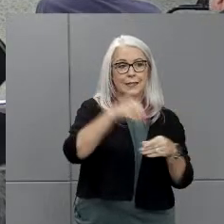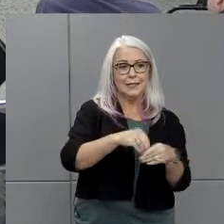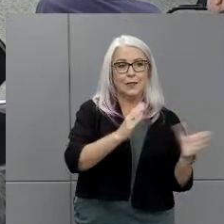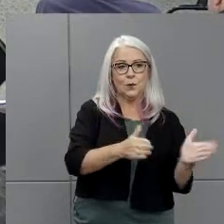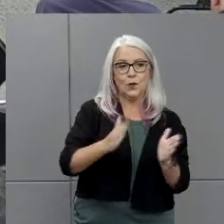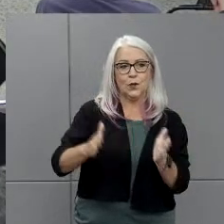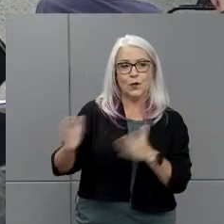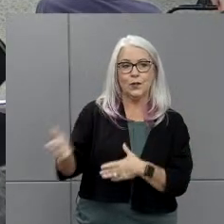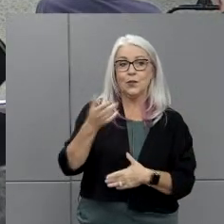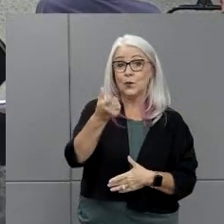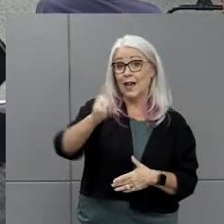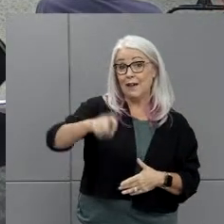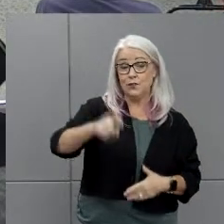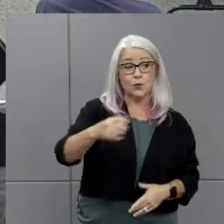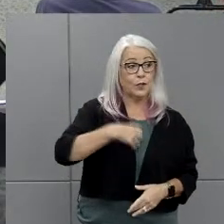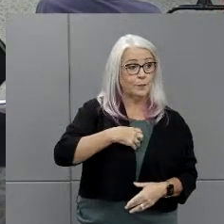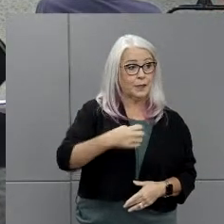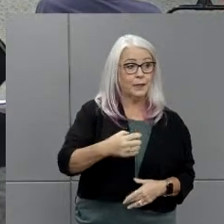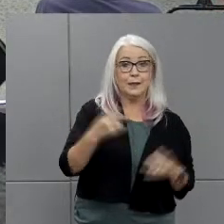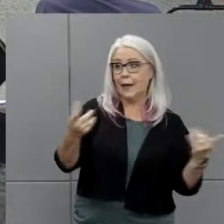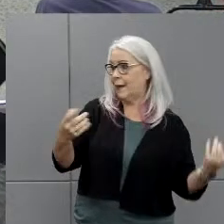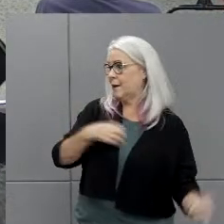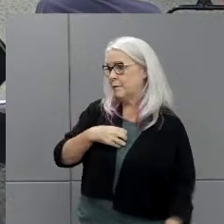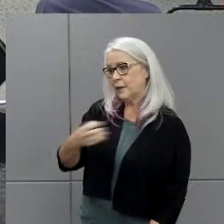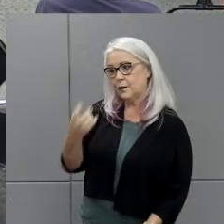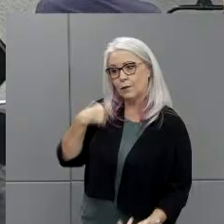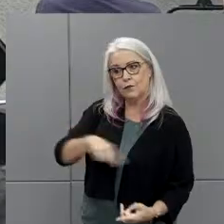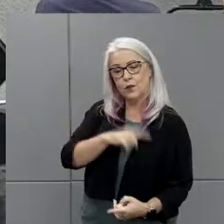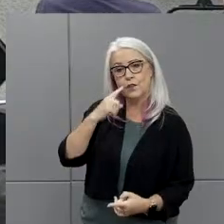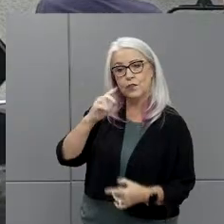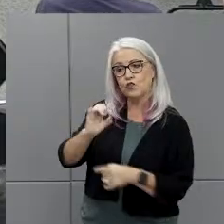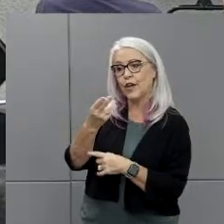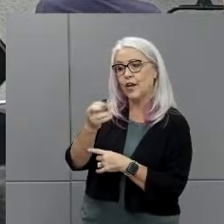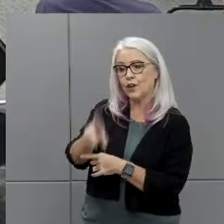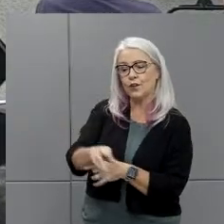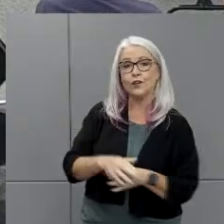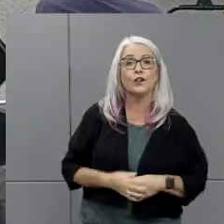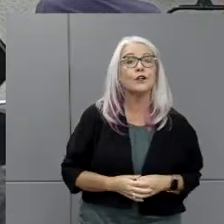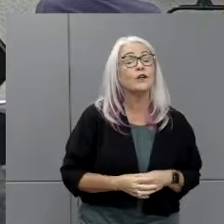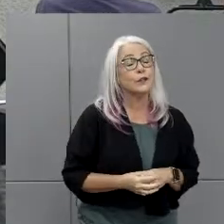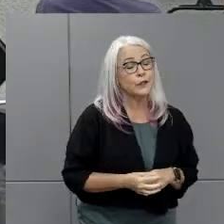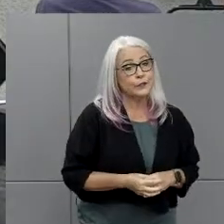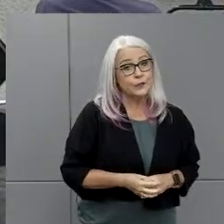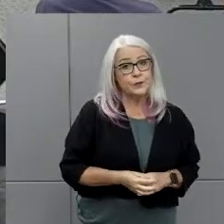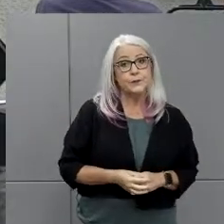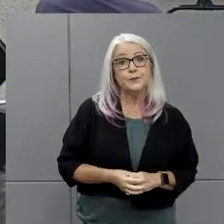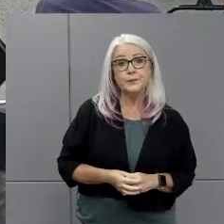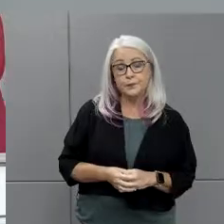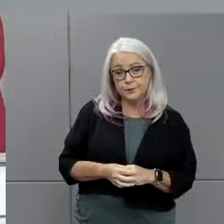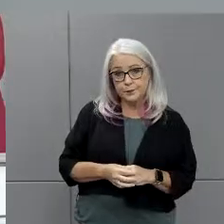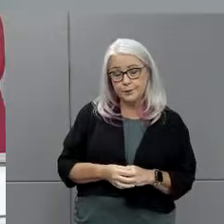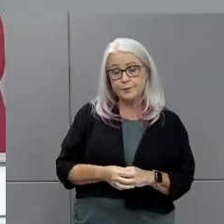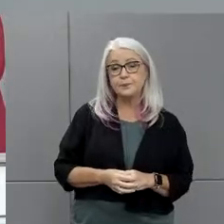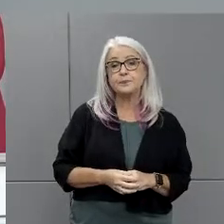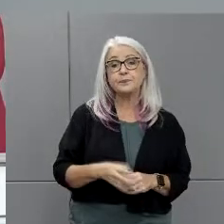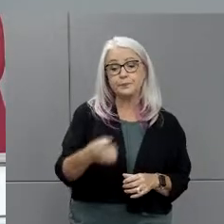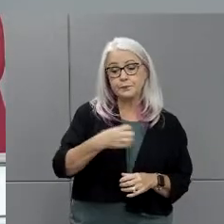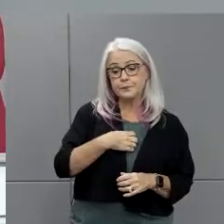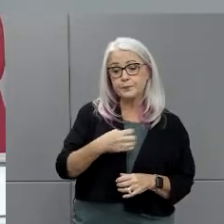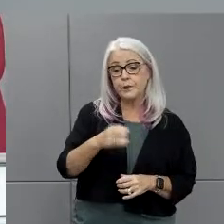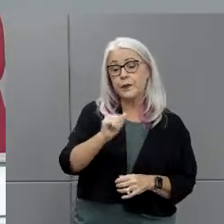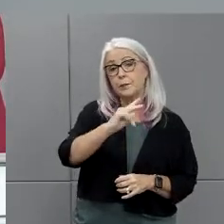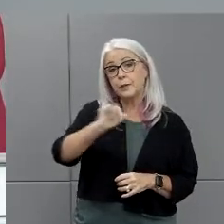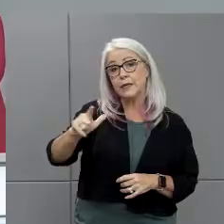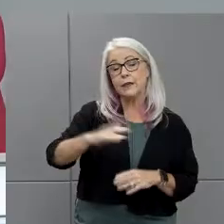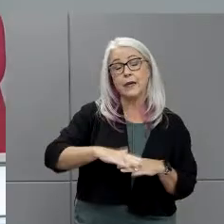We'd have to appeal it. I appeal the ruling of the chair. Okay, there's an appeal on my ruling.